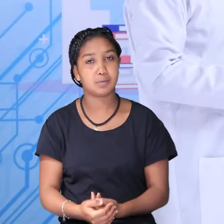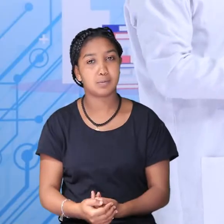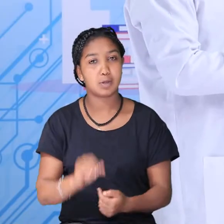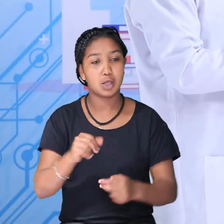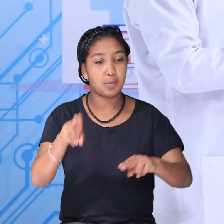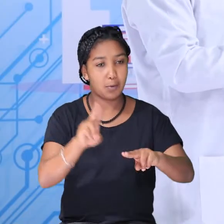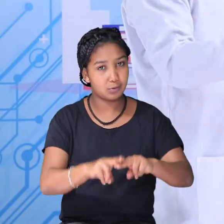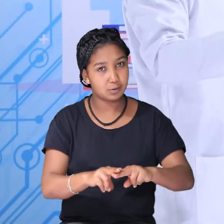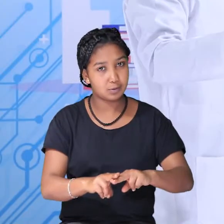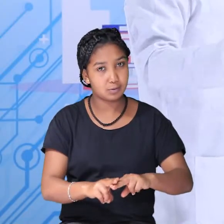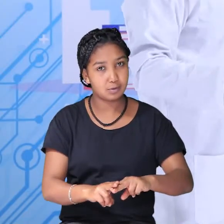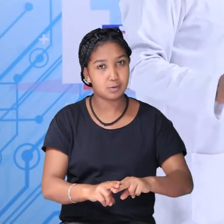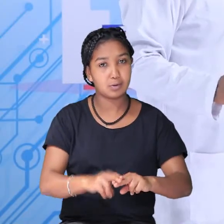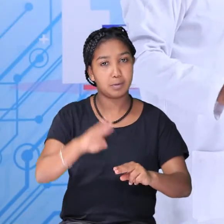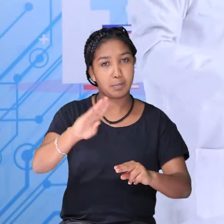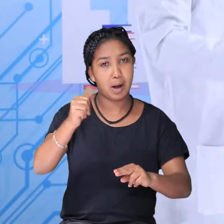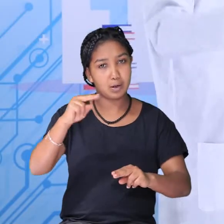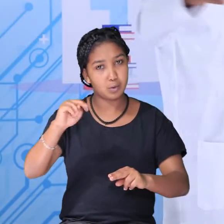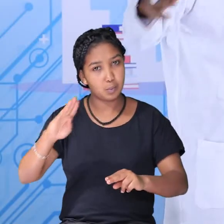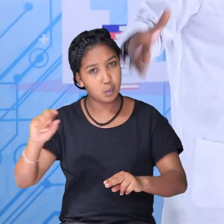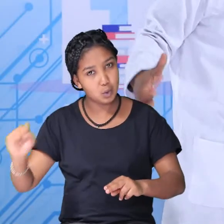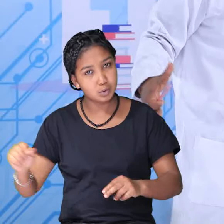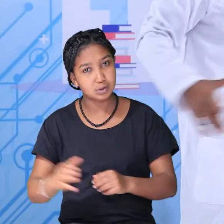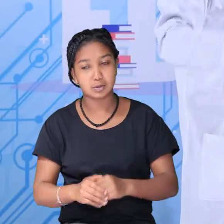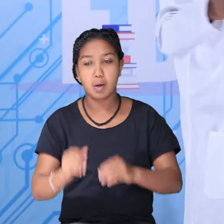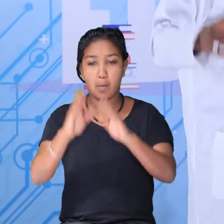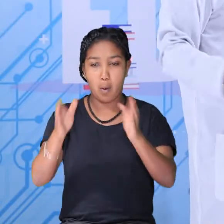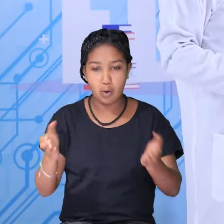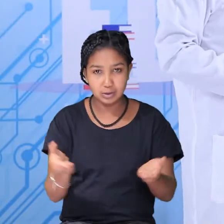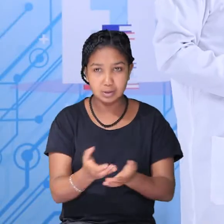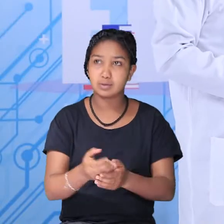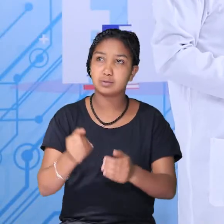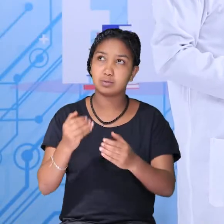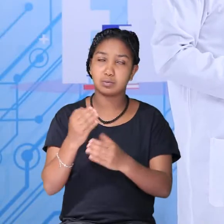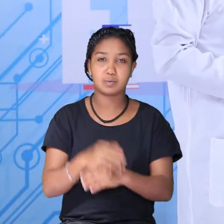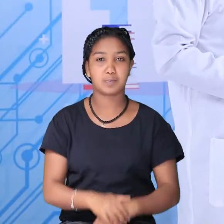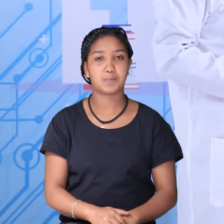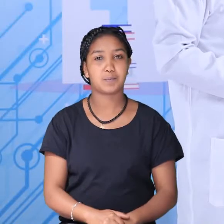He puts bamboos, he puts some boxes, and so on.